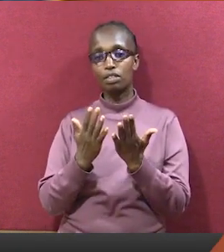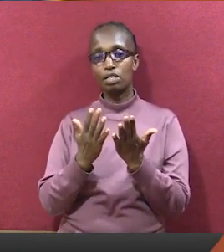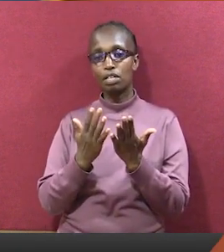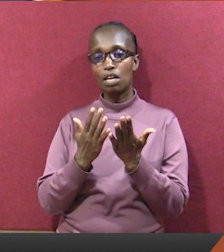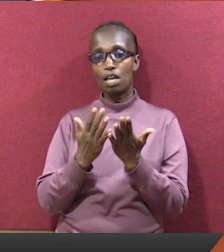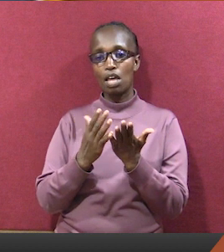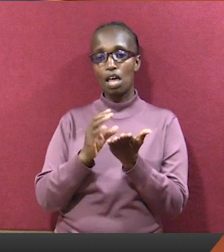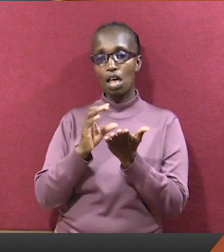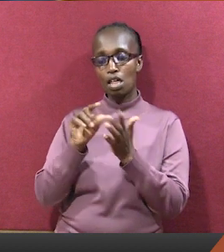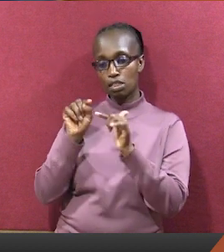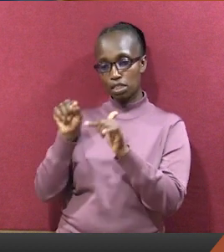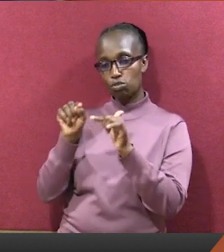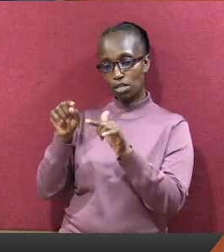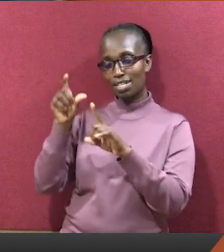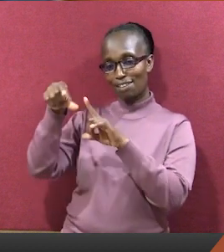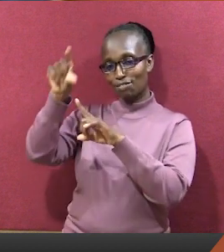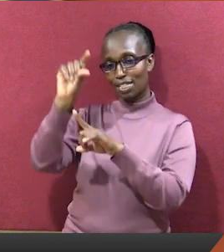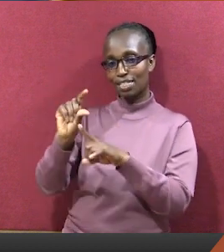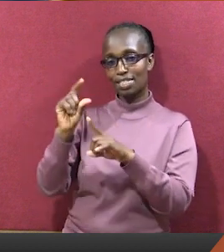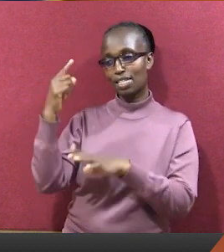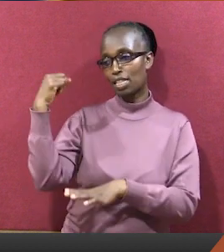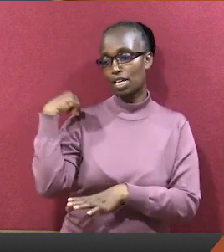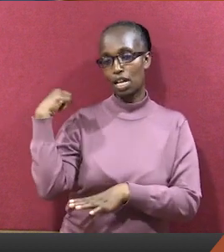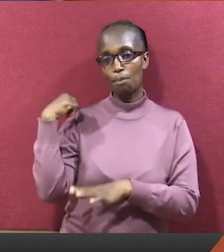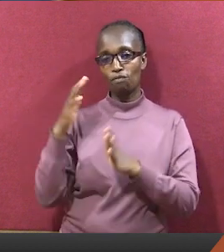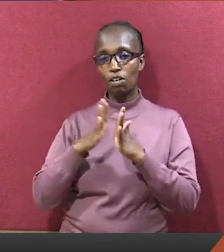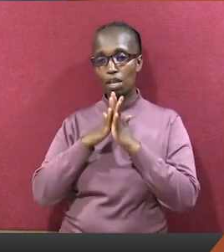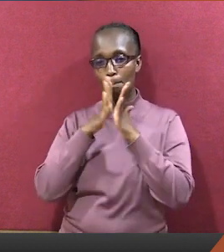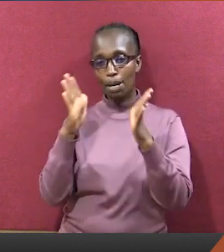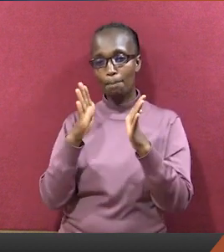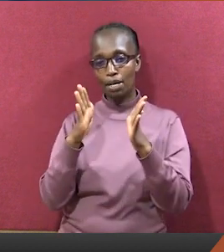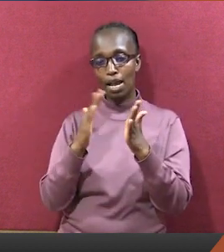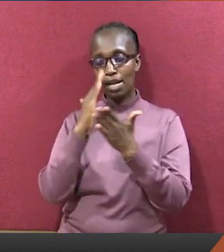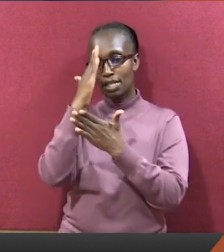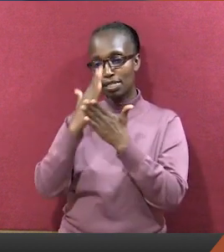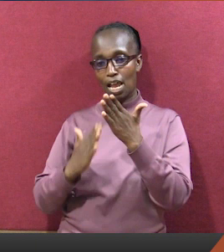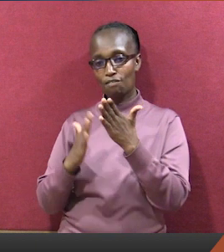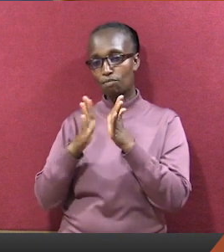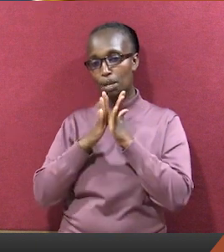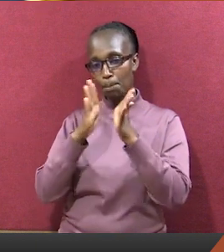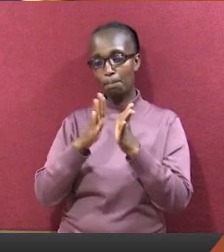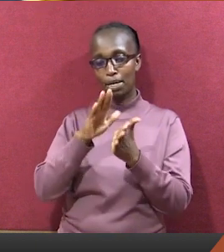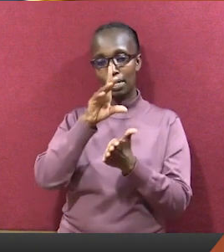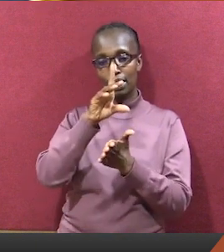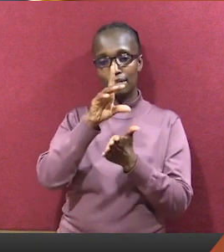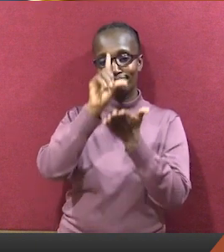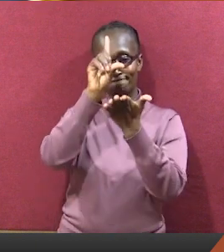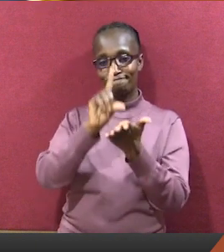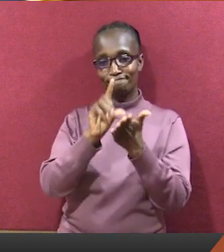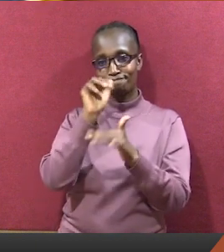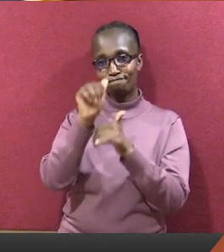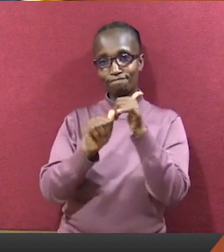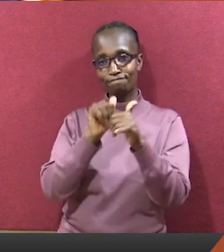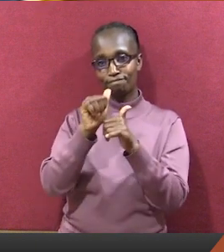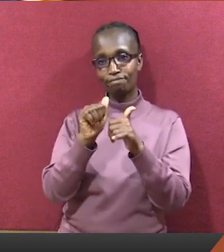Further, the depreciation of the currency has increased the size of the public debt stock, as half of the public